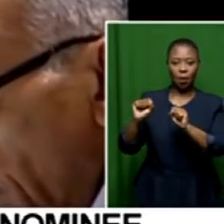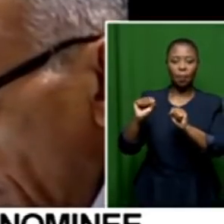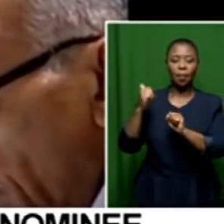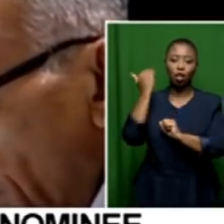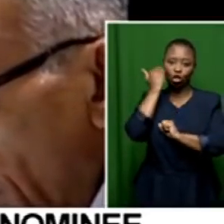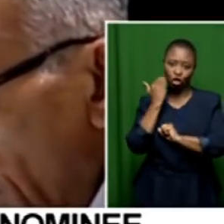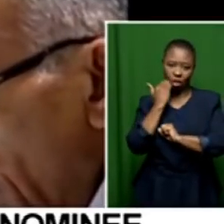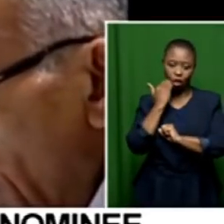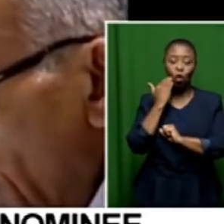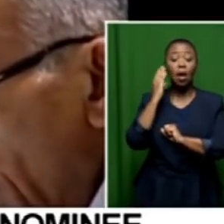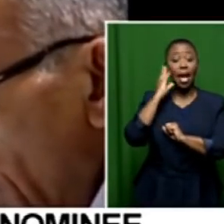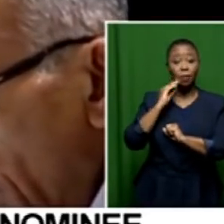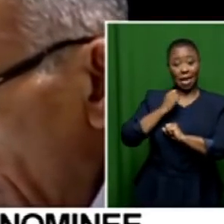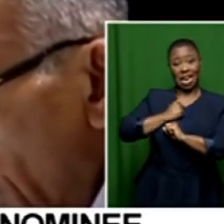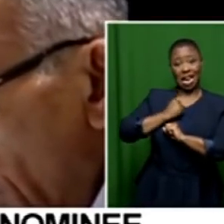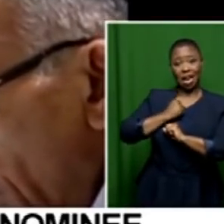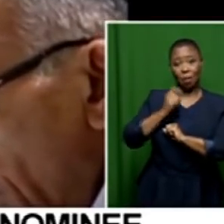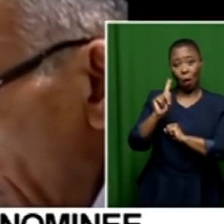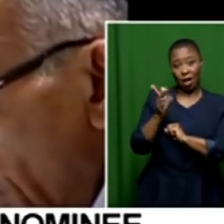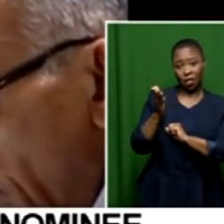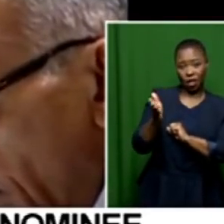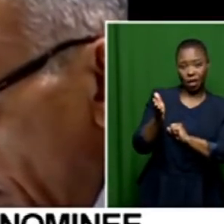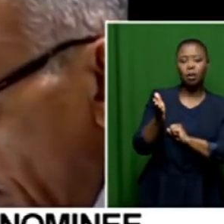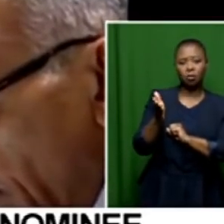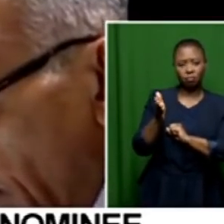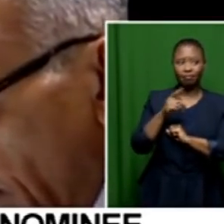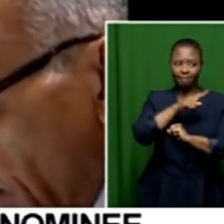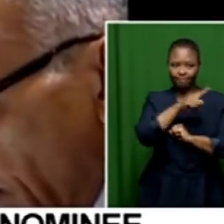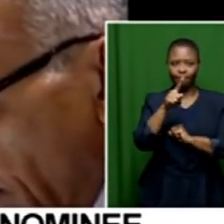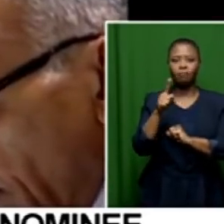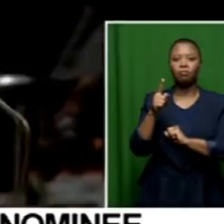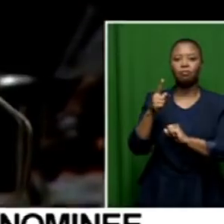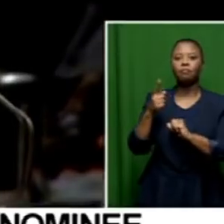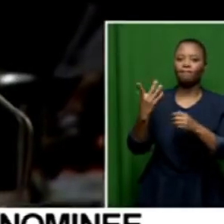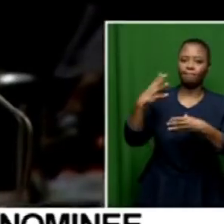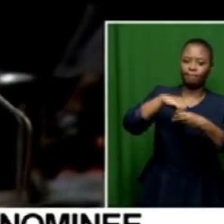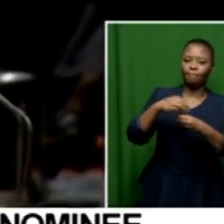my experience there as well is that they are quite engaging.